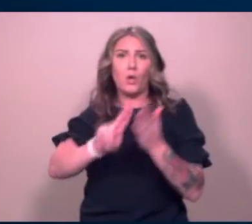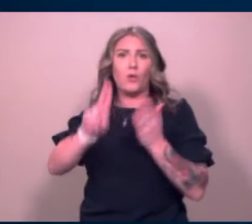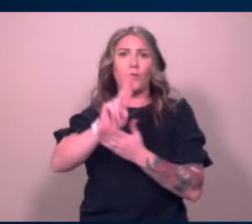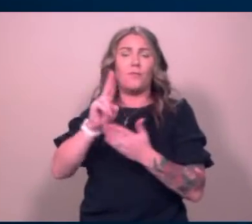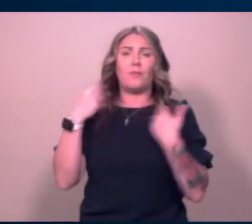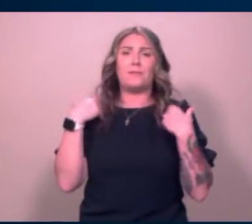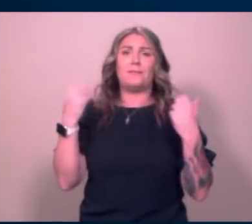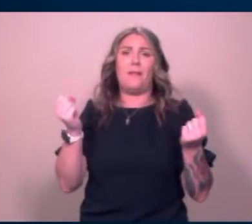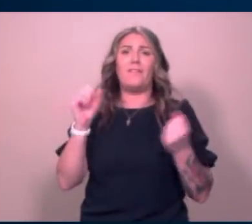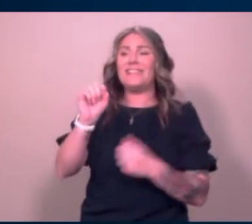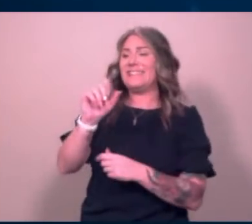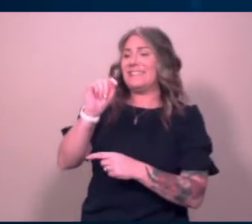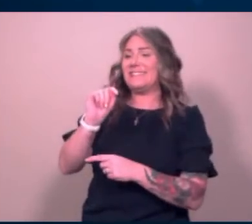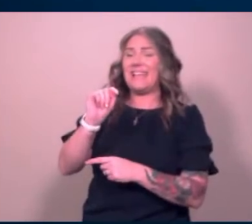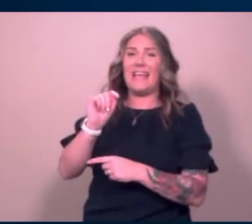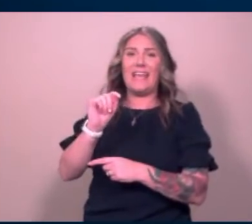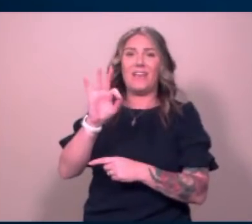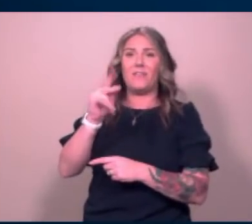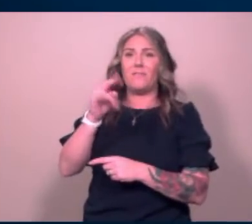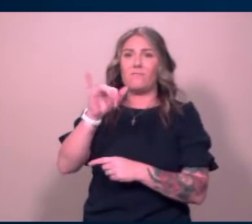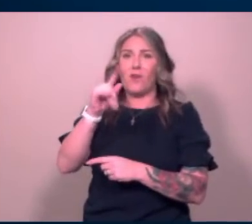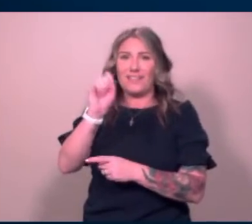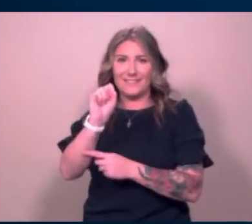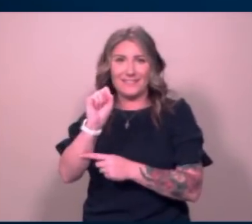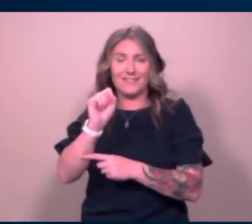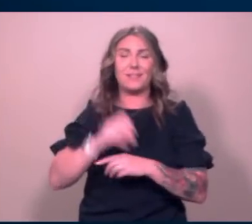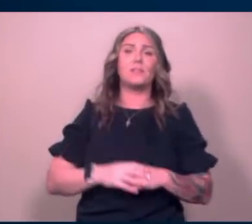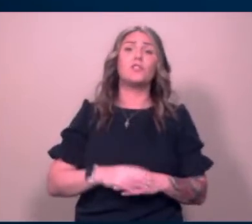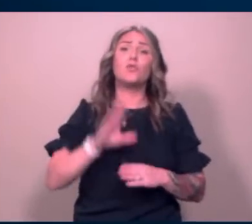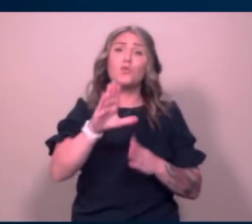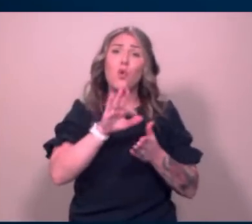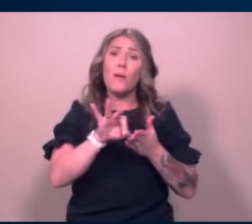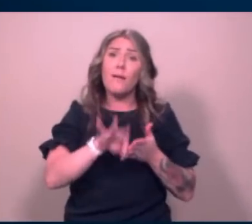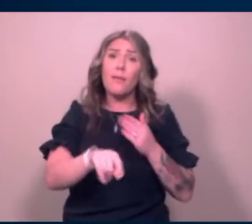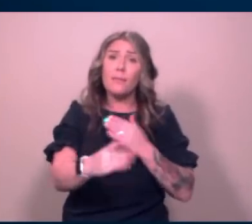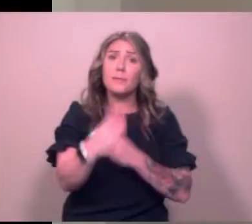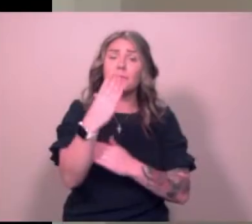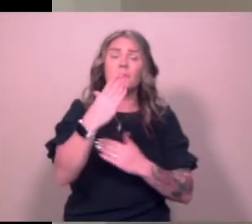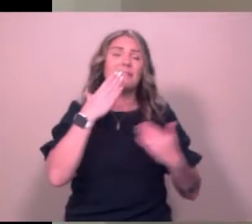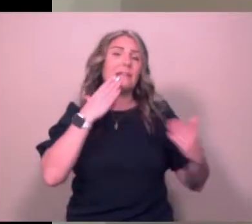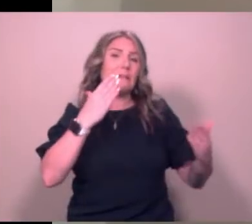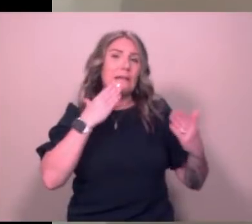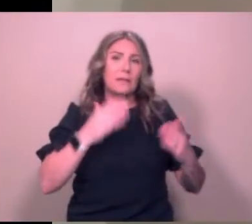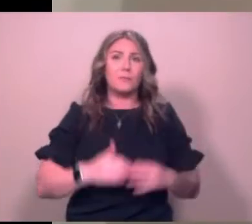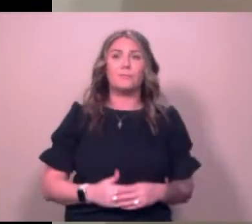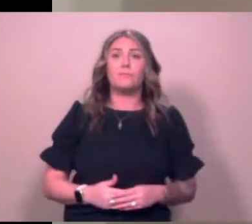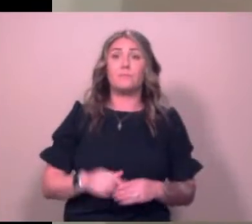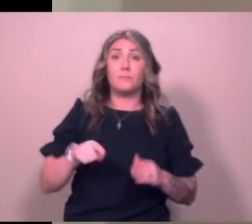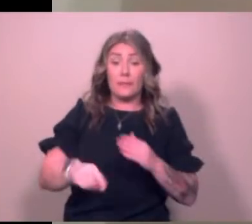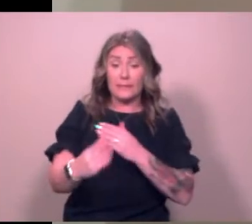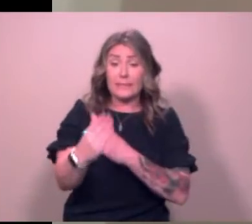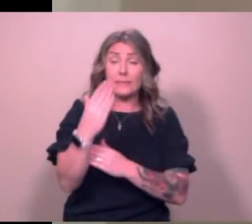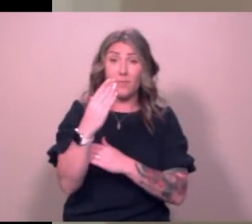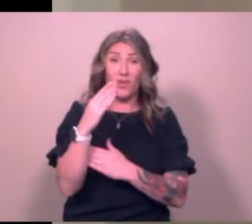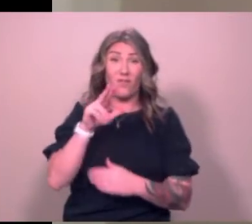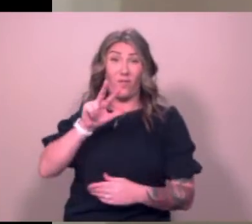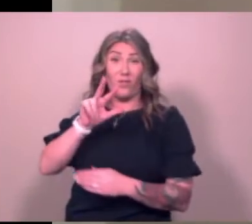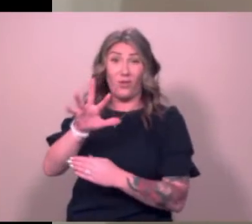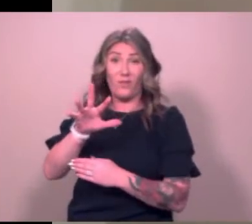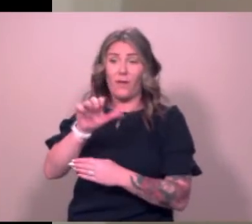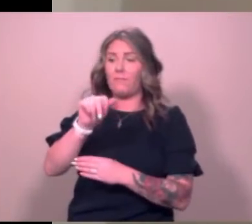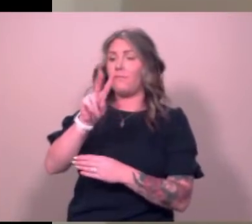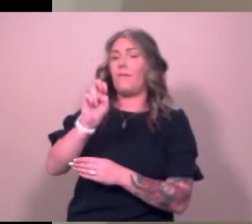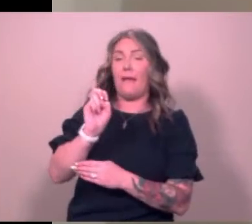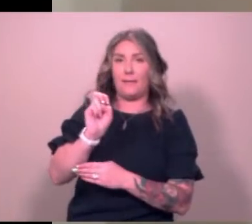campus. What's your count today, Jackie? Good morning. Thank you, Dr. Stites. So this morning we're at 35